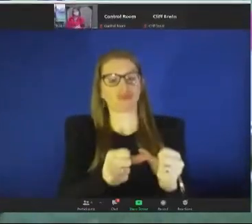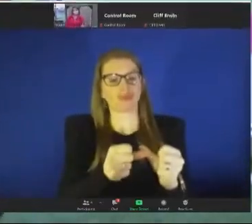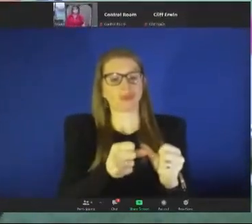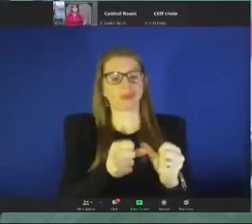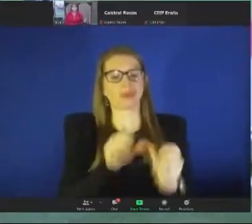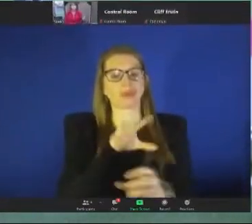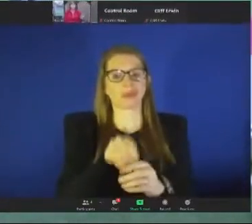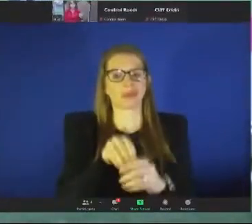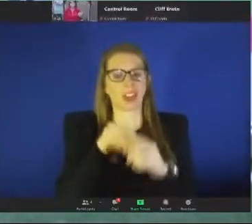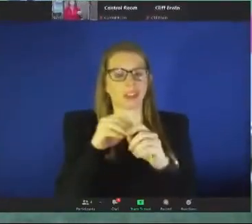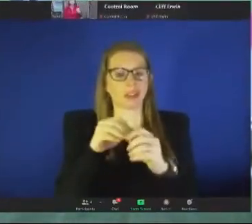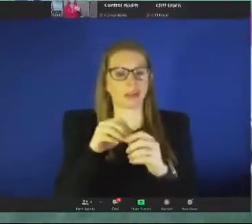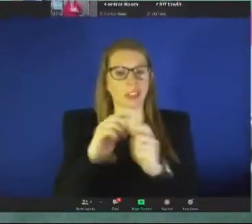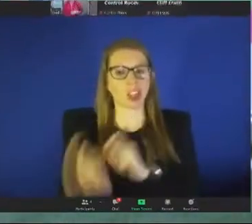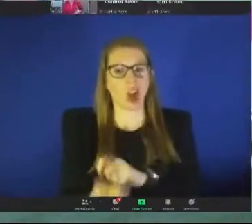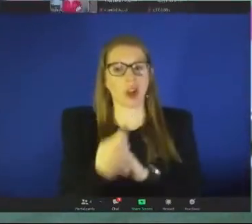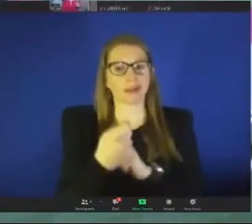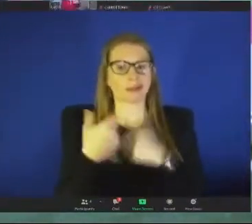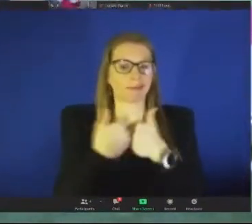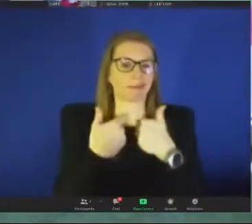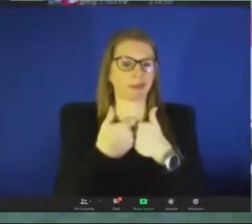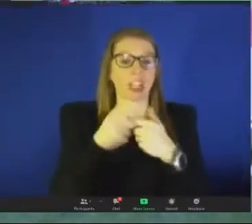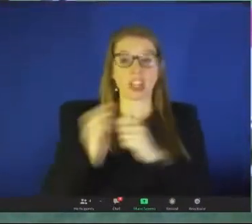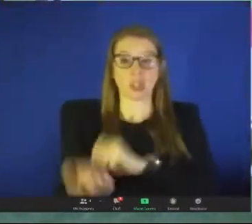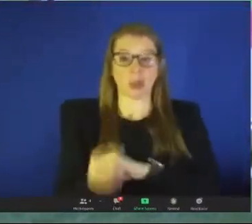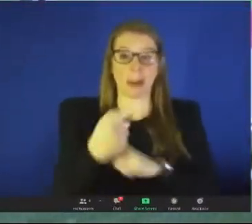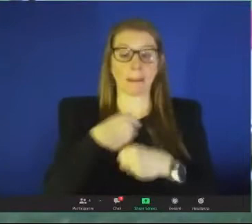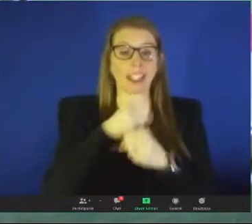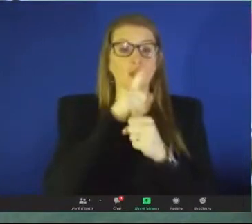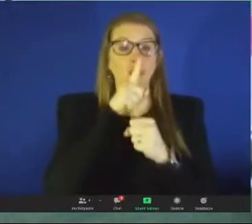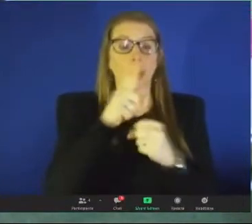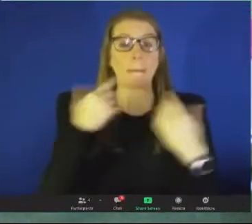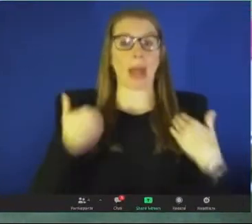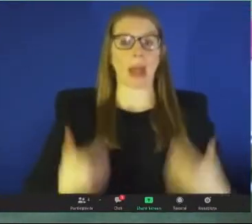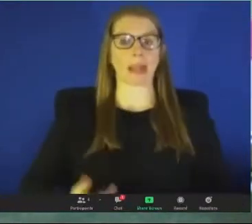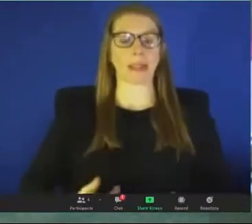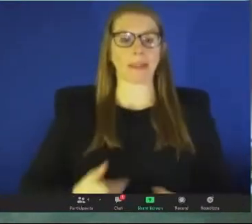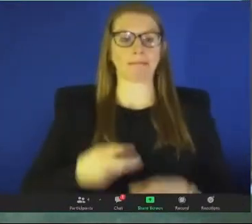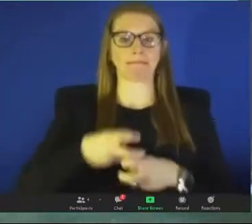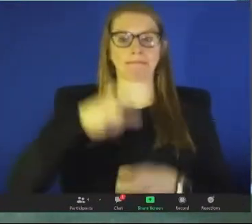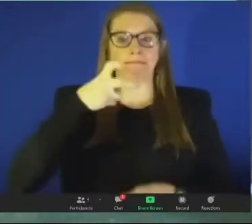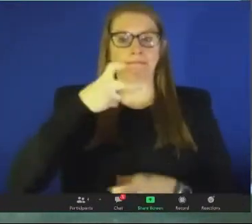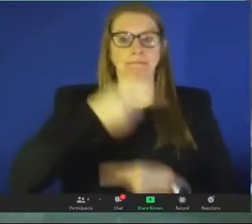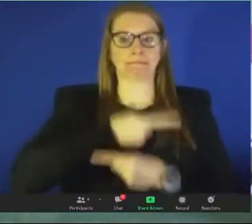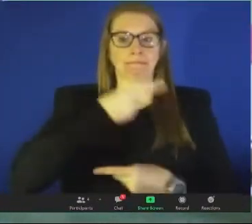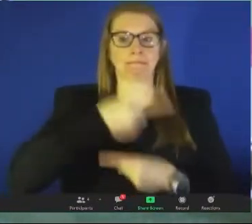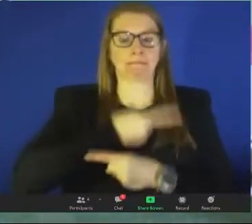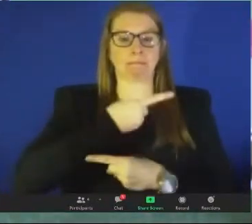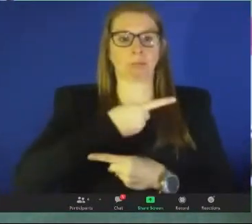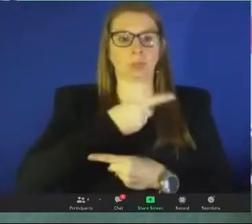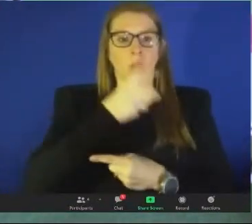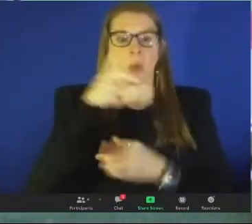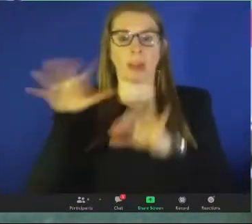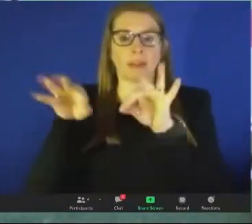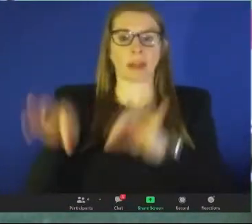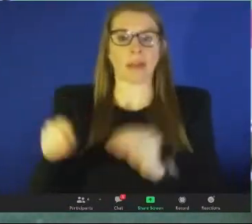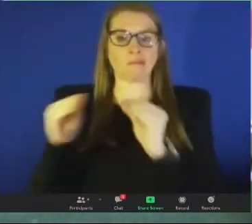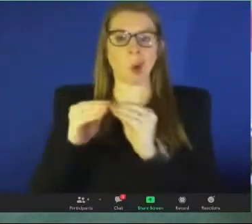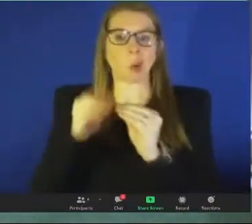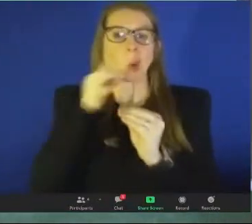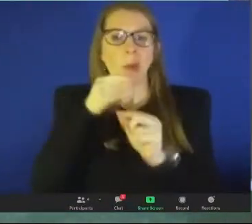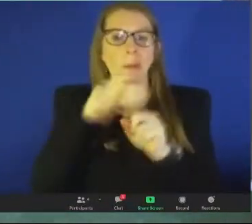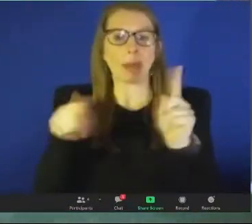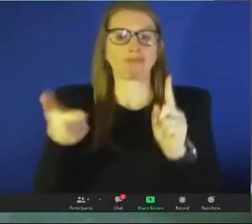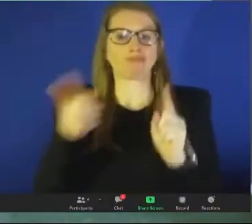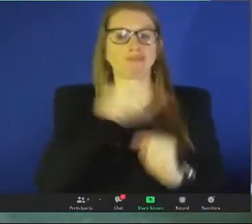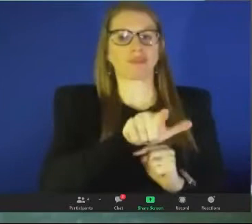swing translates into making sure your body is in alignment. So we're going to talk all about that here in just a bit. But we're going to head into the studio this morning and get a check